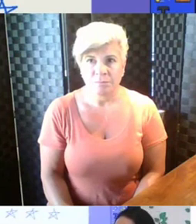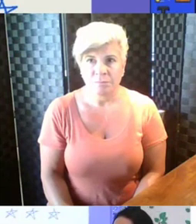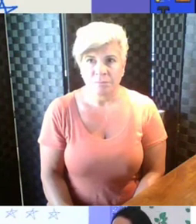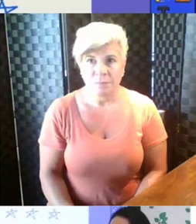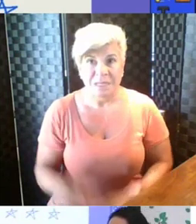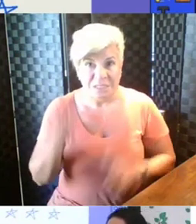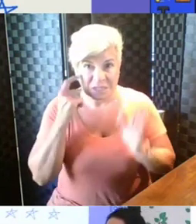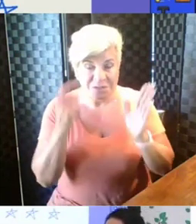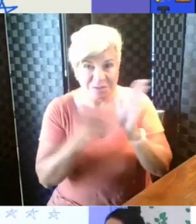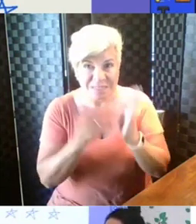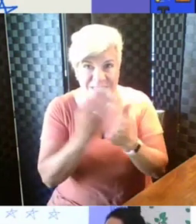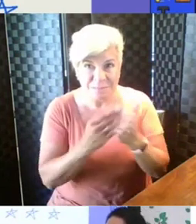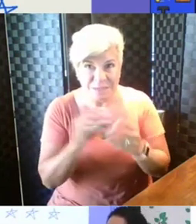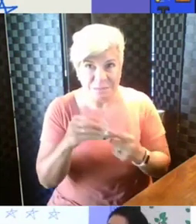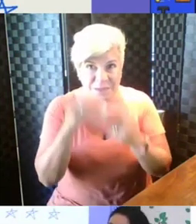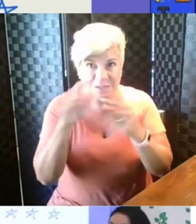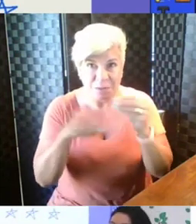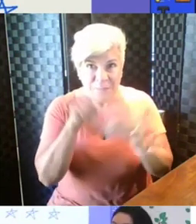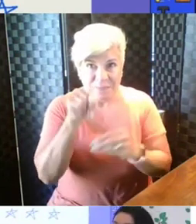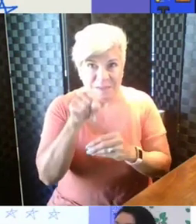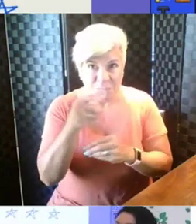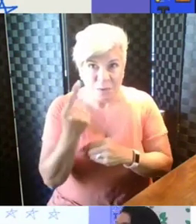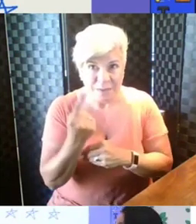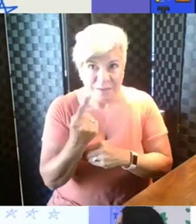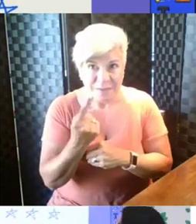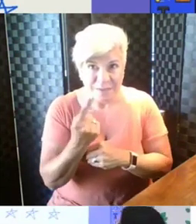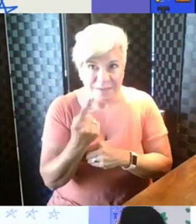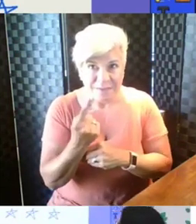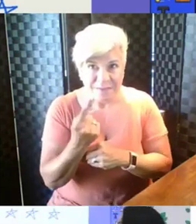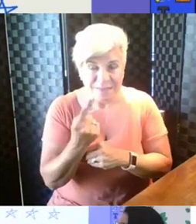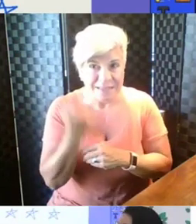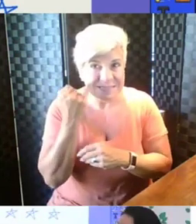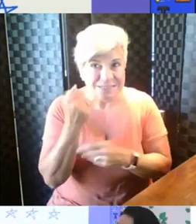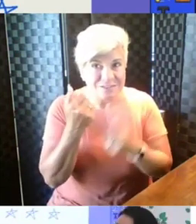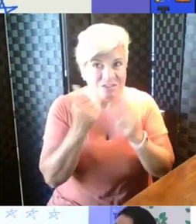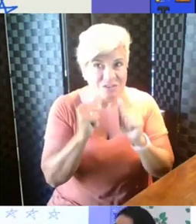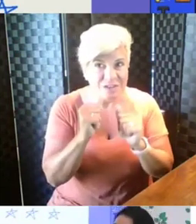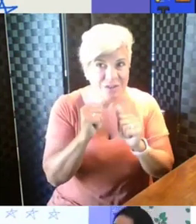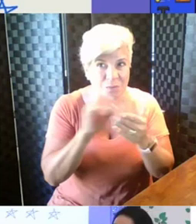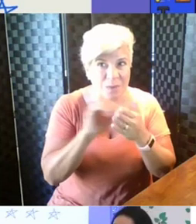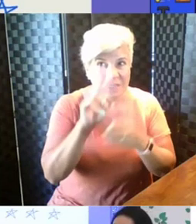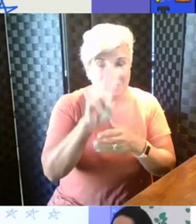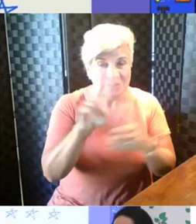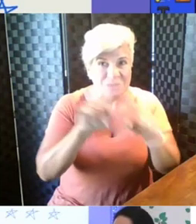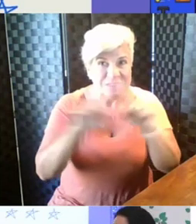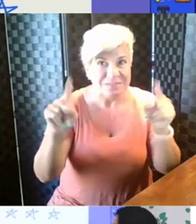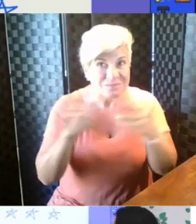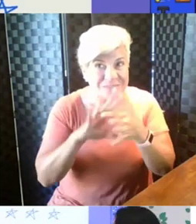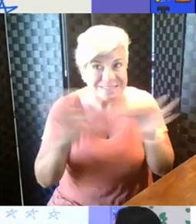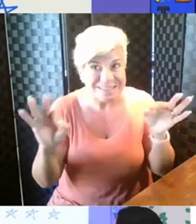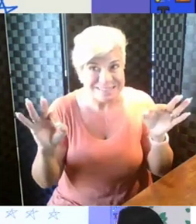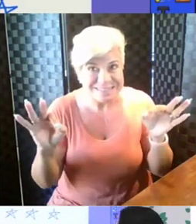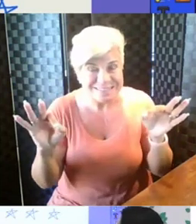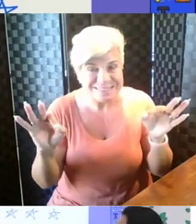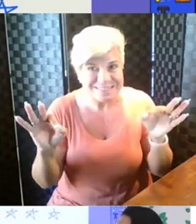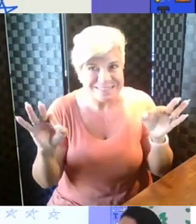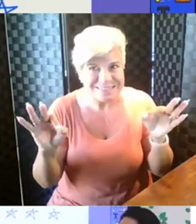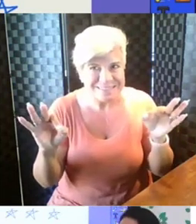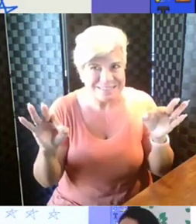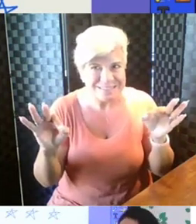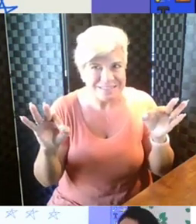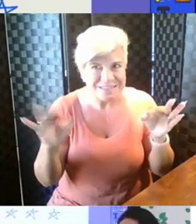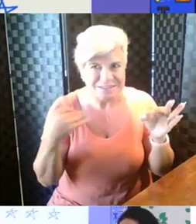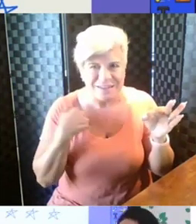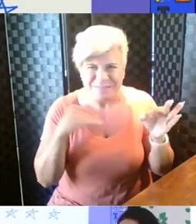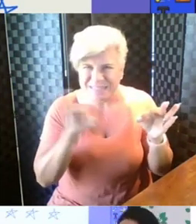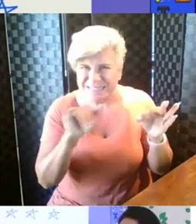Did you notice something special about this array? If you tried to write two different sentences, did you come